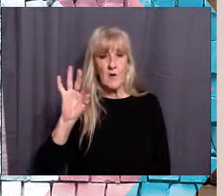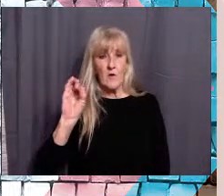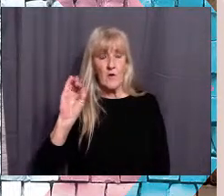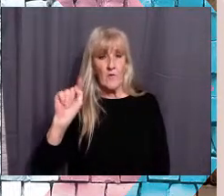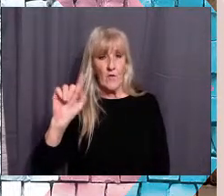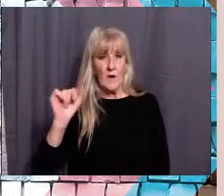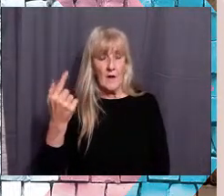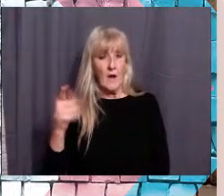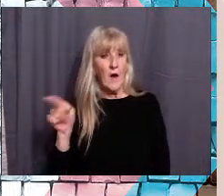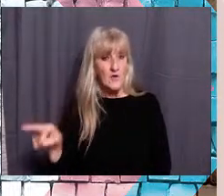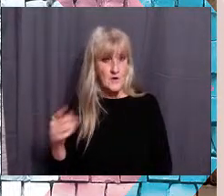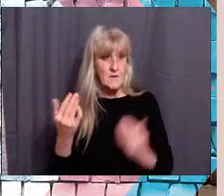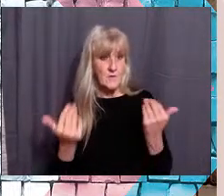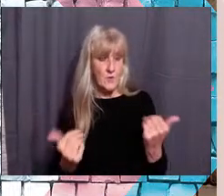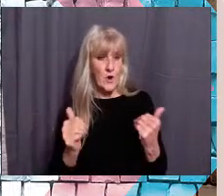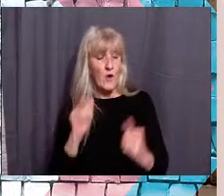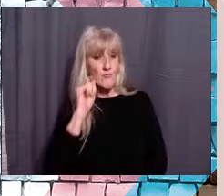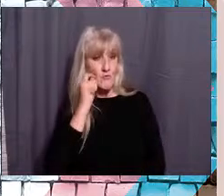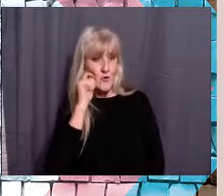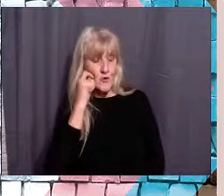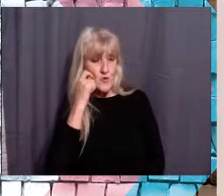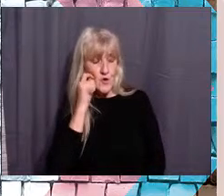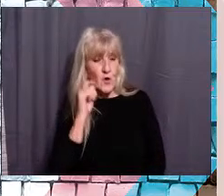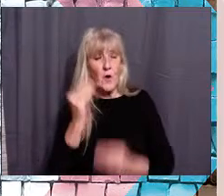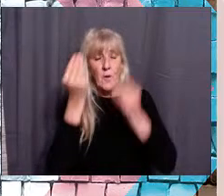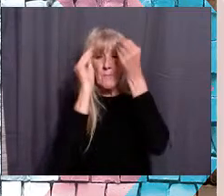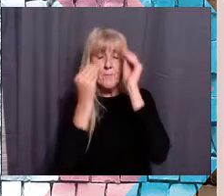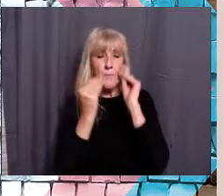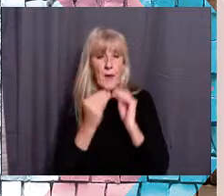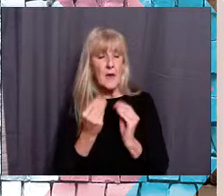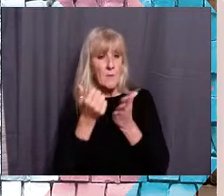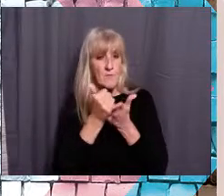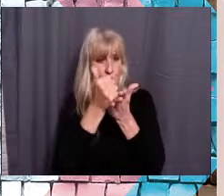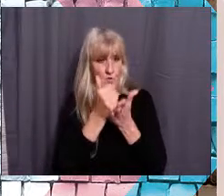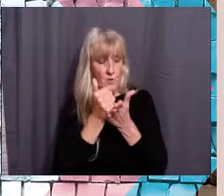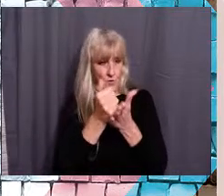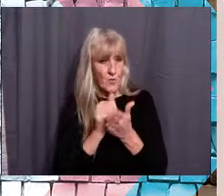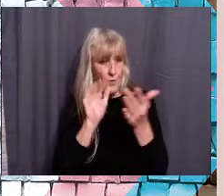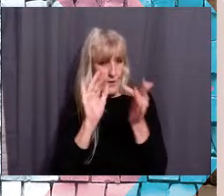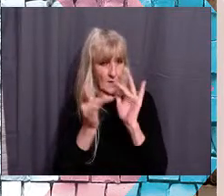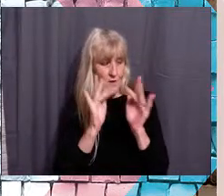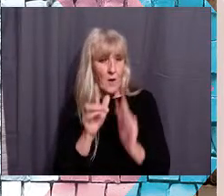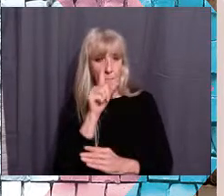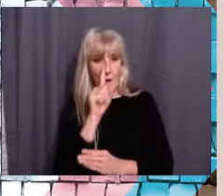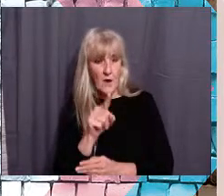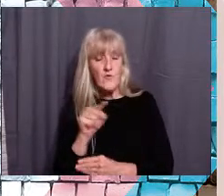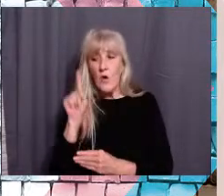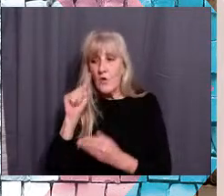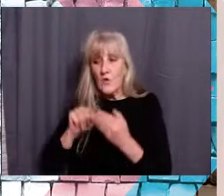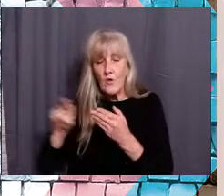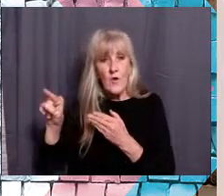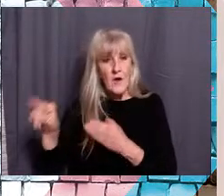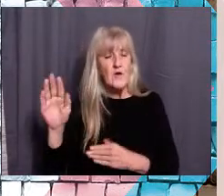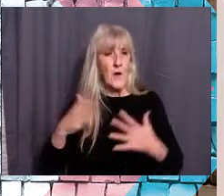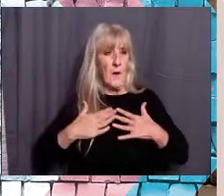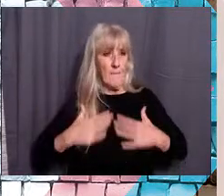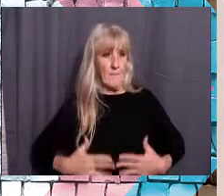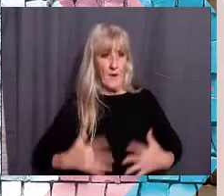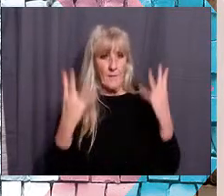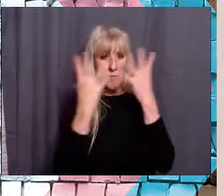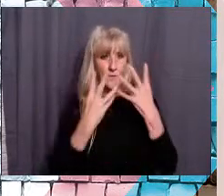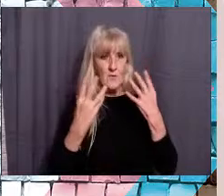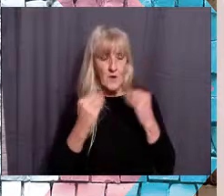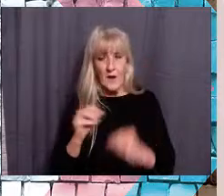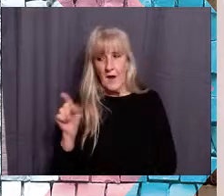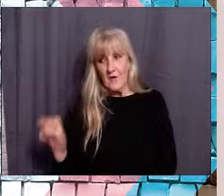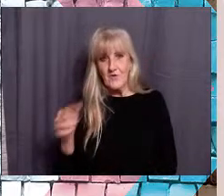doing some really cool makeup tutorials and things like that online, so make sure you check her out. She is the body beautiful. She is the